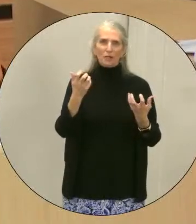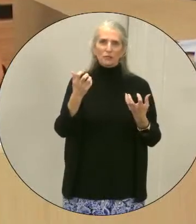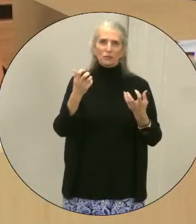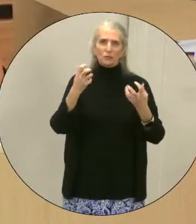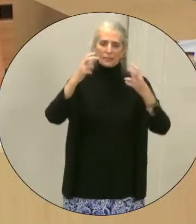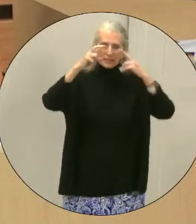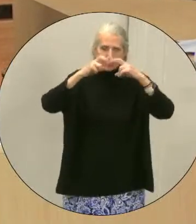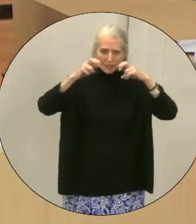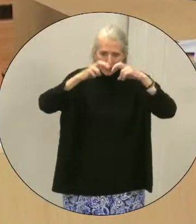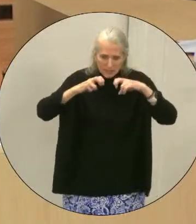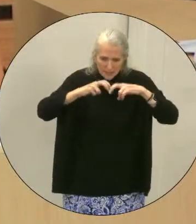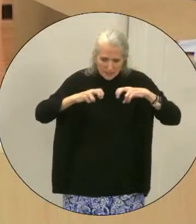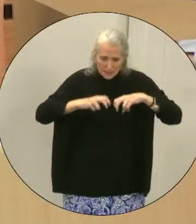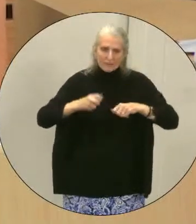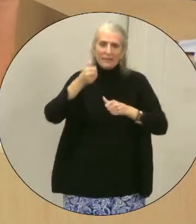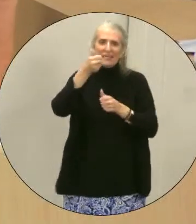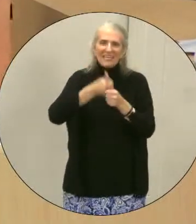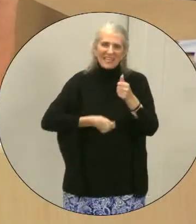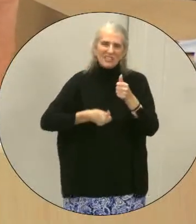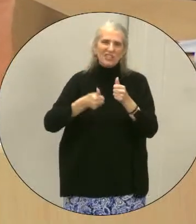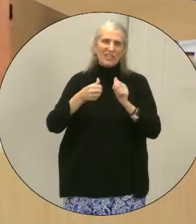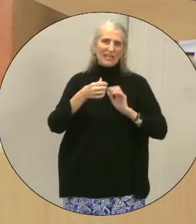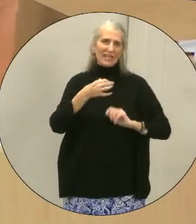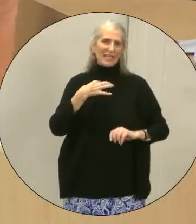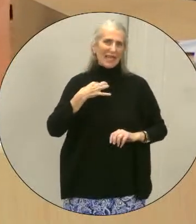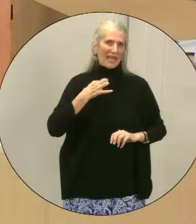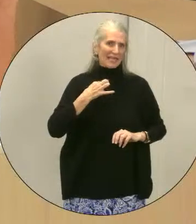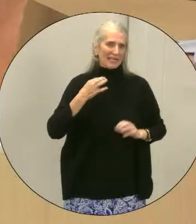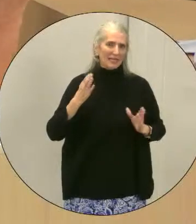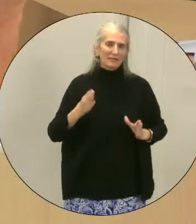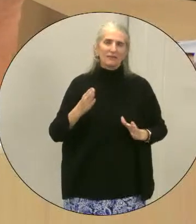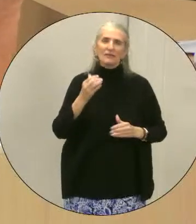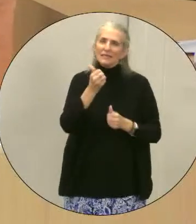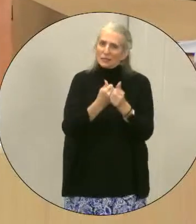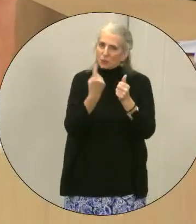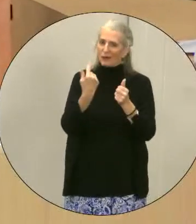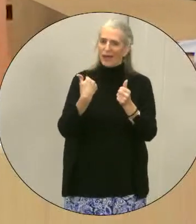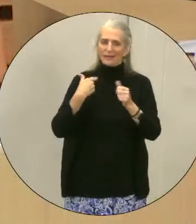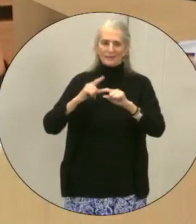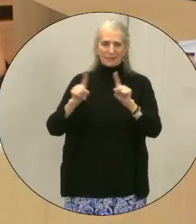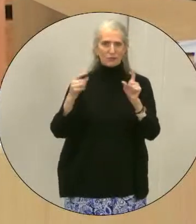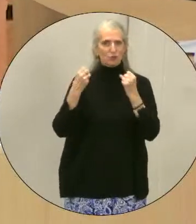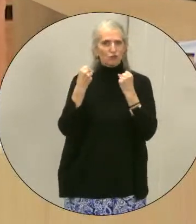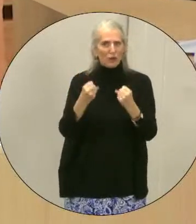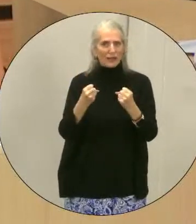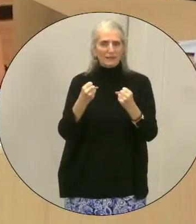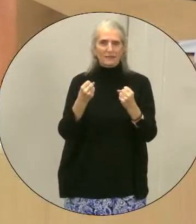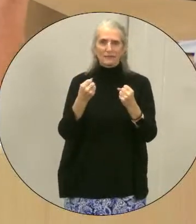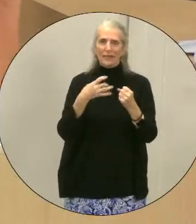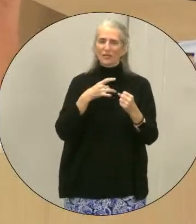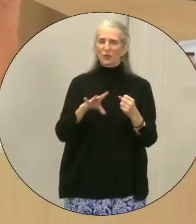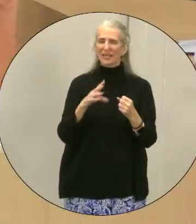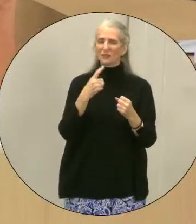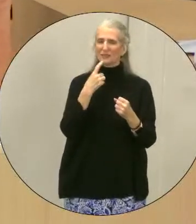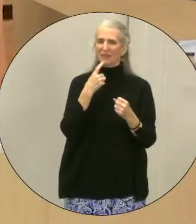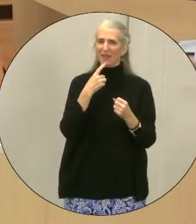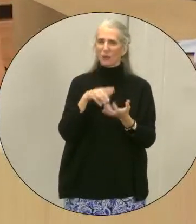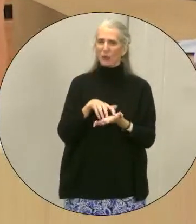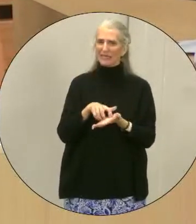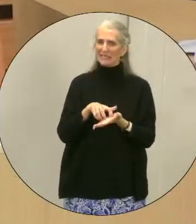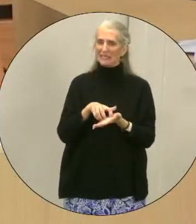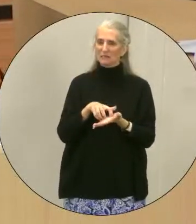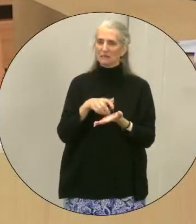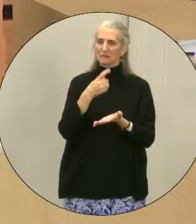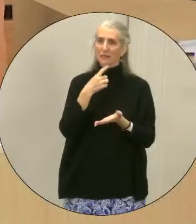each candidate. Each one of them had different strengths. I don't like to say weaknesses. Sometimes I'll